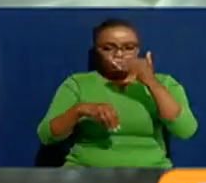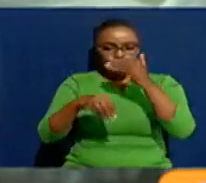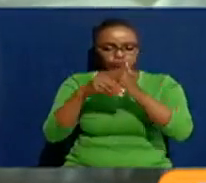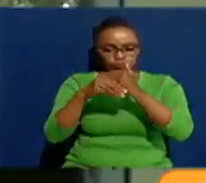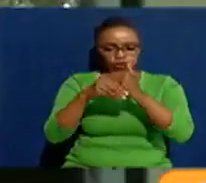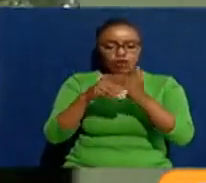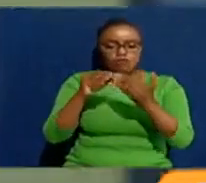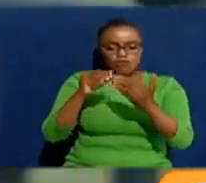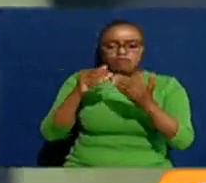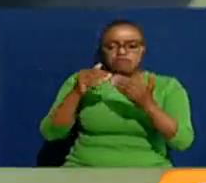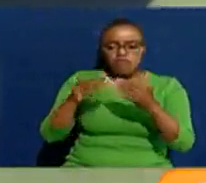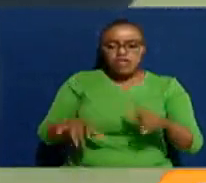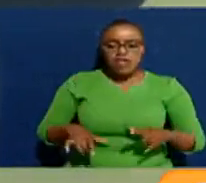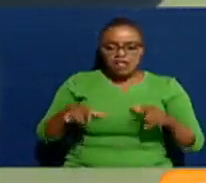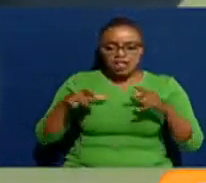shelf life.